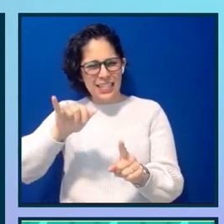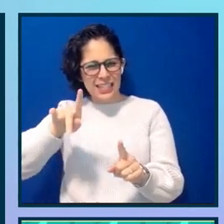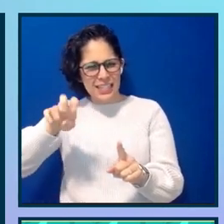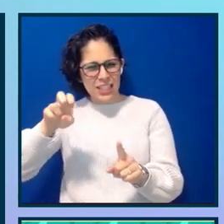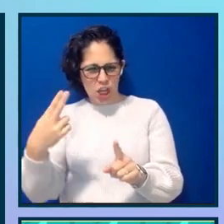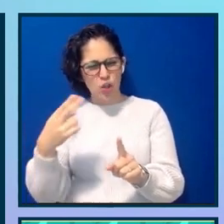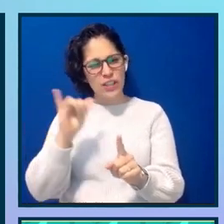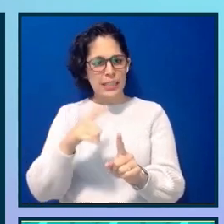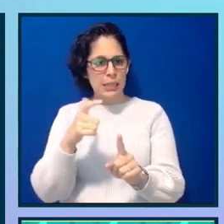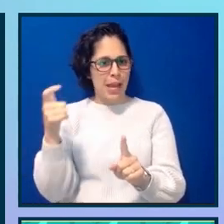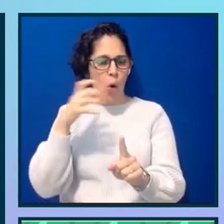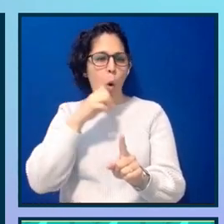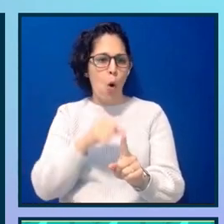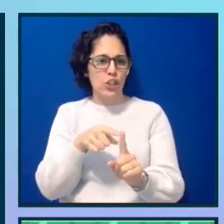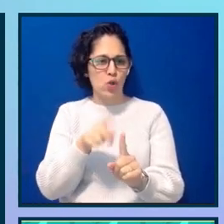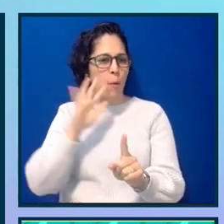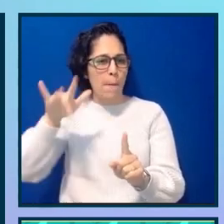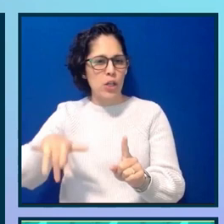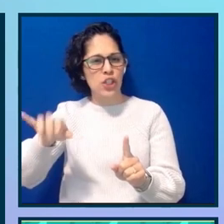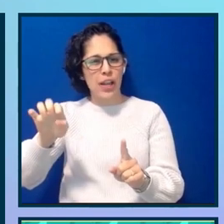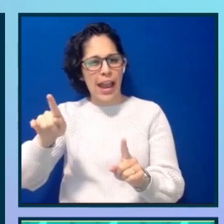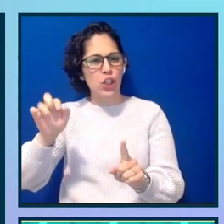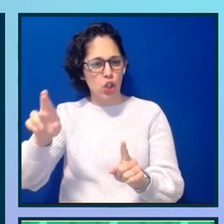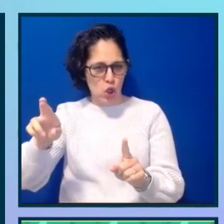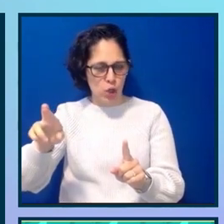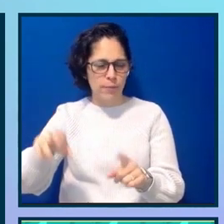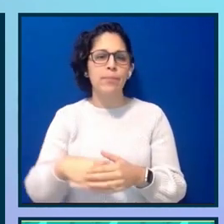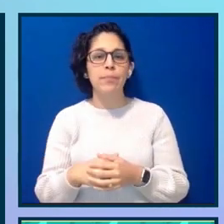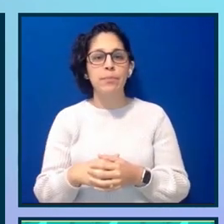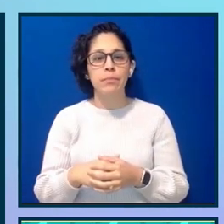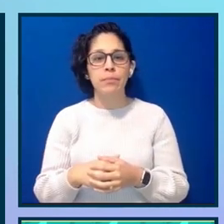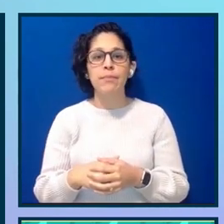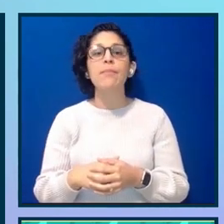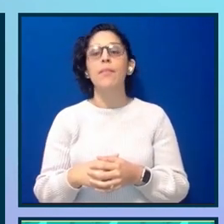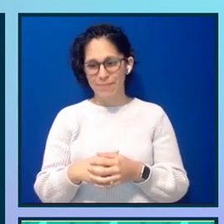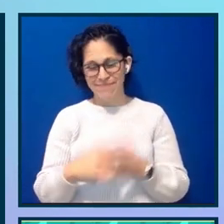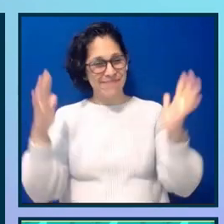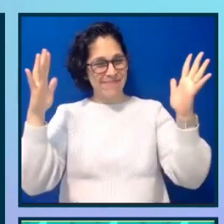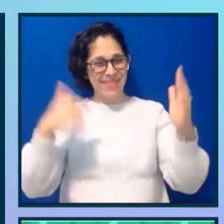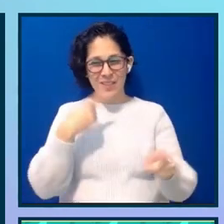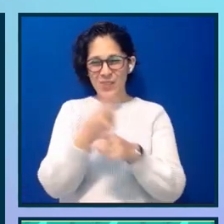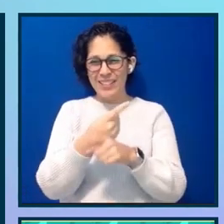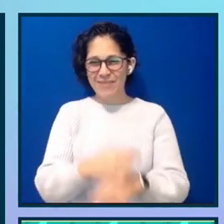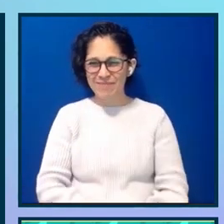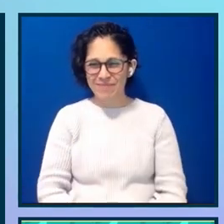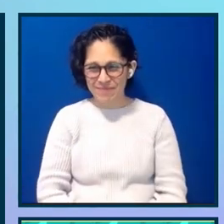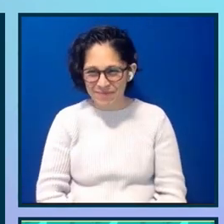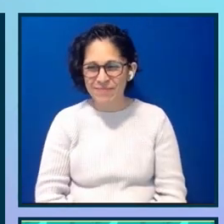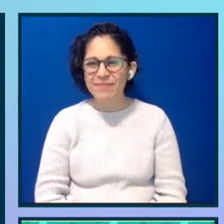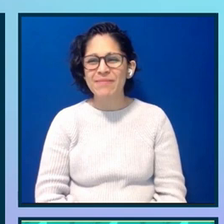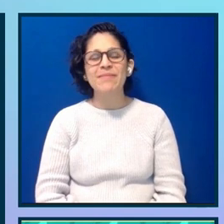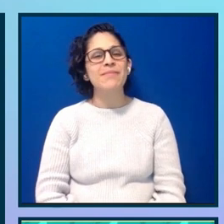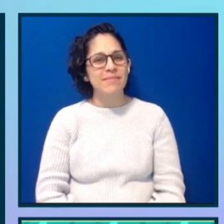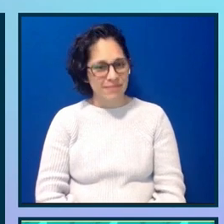orange one. So I'll press return. And woohoo, I was right. So